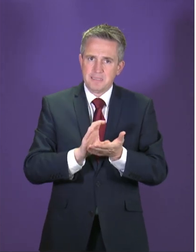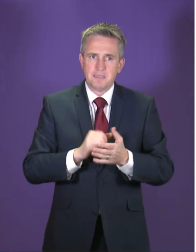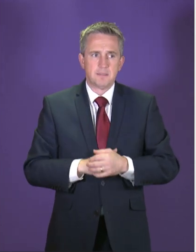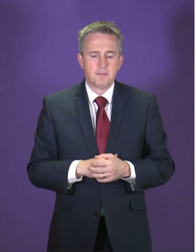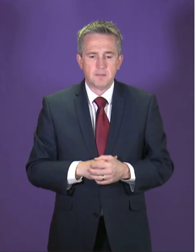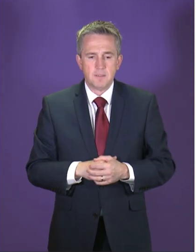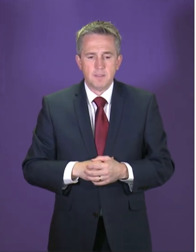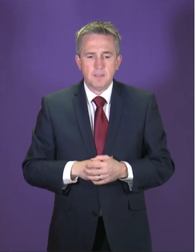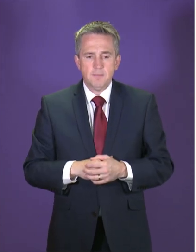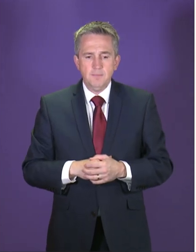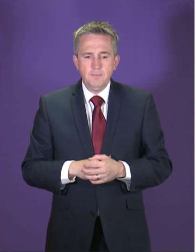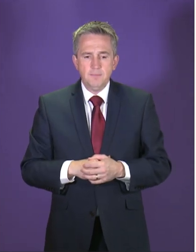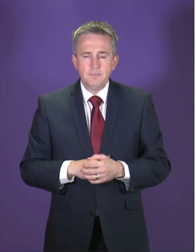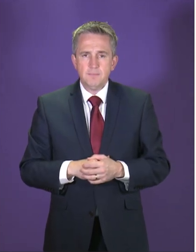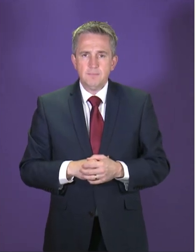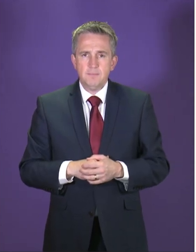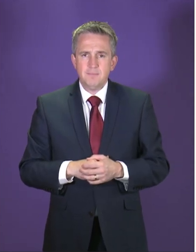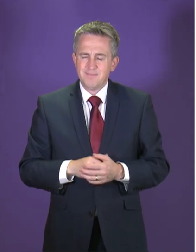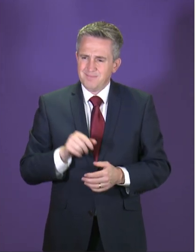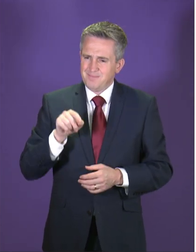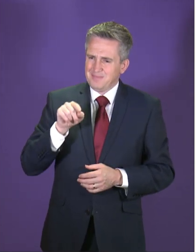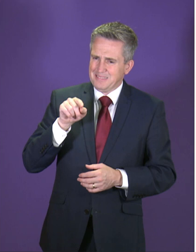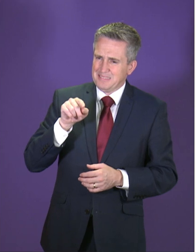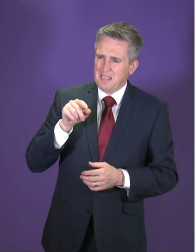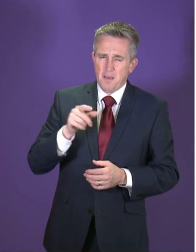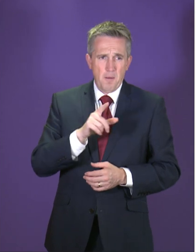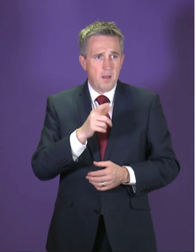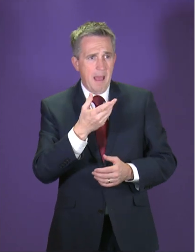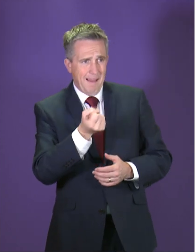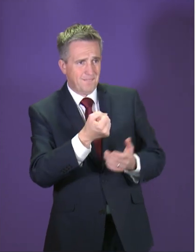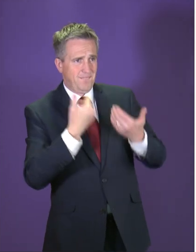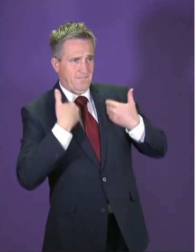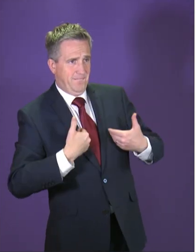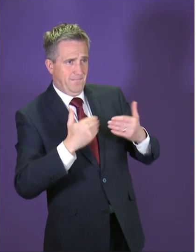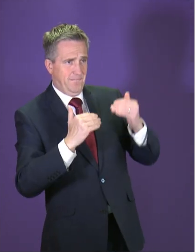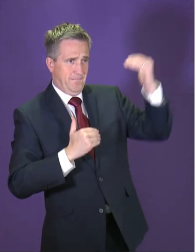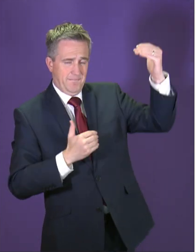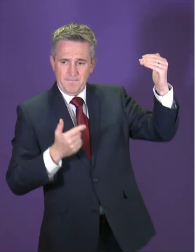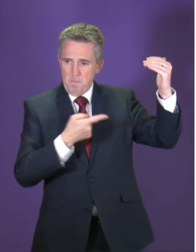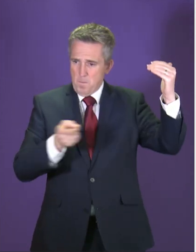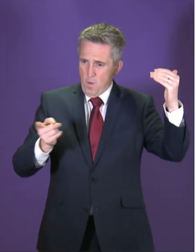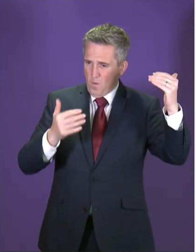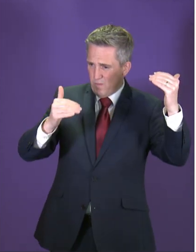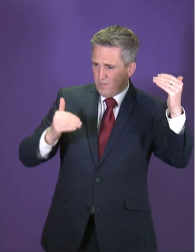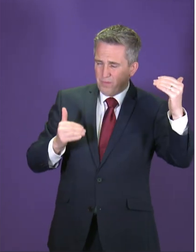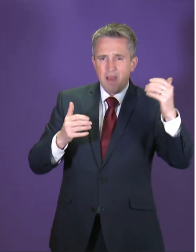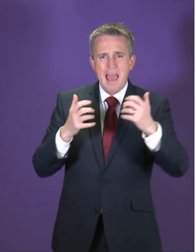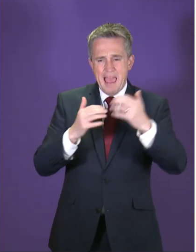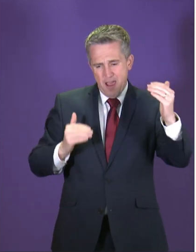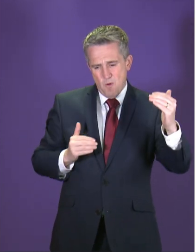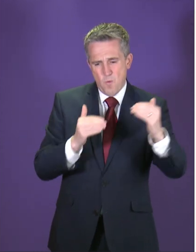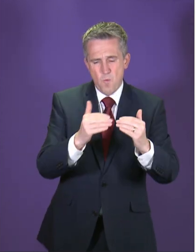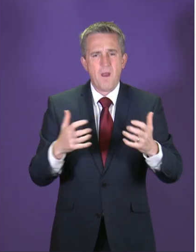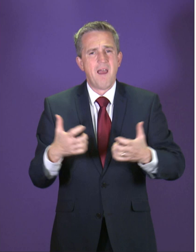League. How can we get out of such a zero-sum game? The argument I want to make to